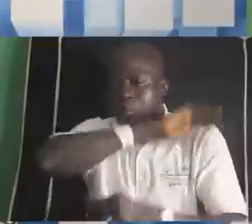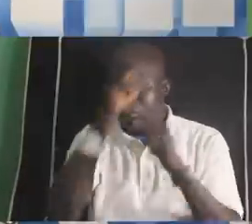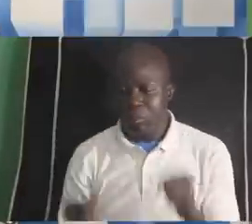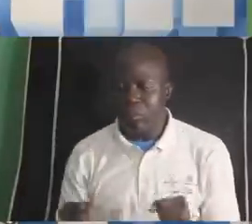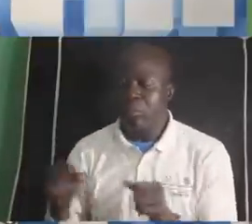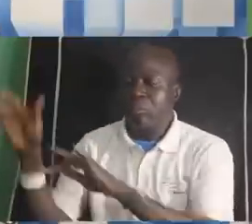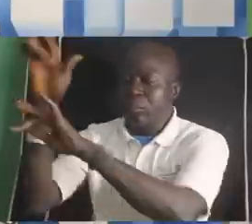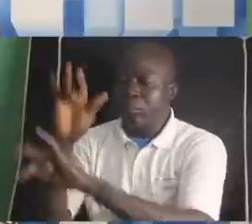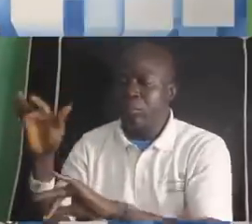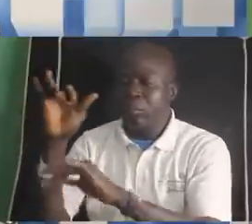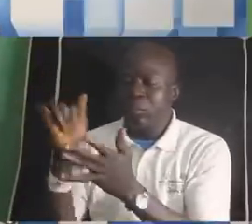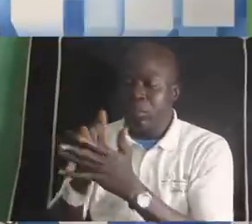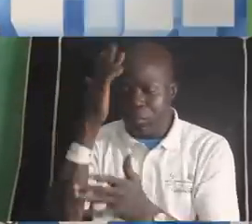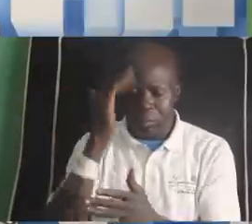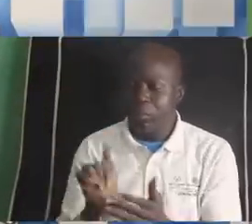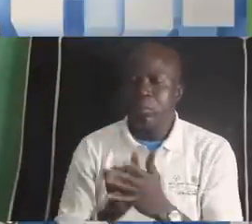There's one they call power of mercy. Only